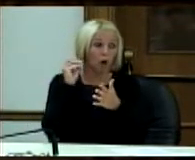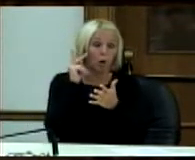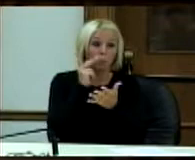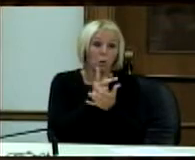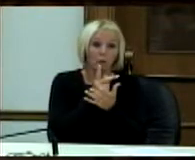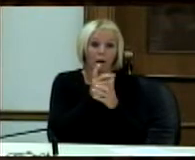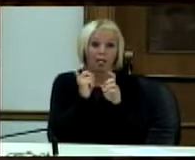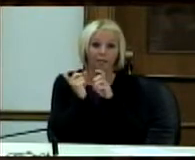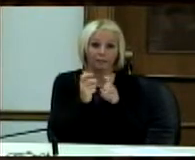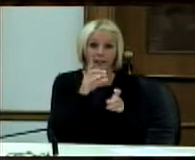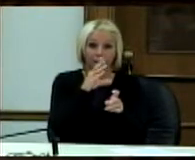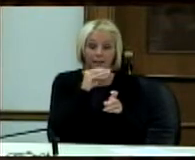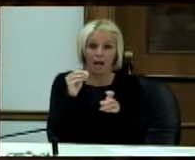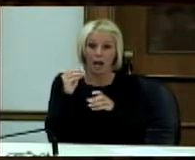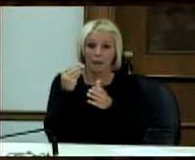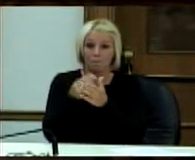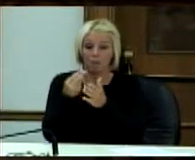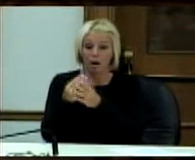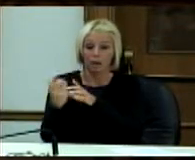of gifts and donations.